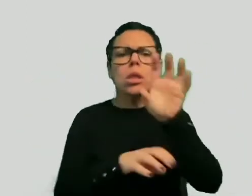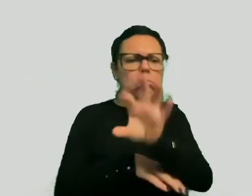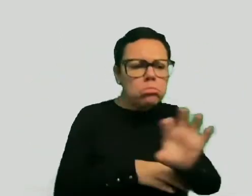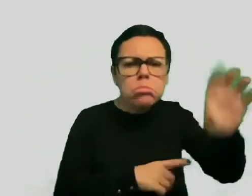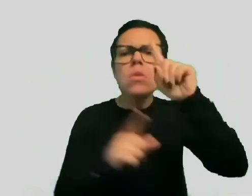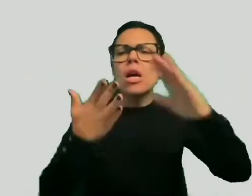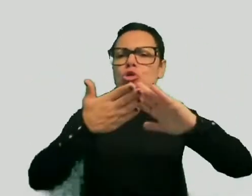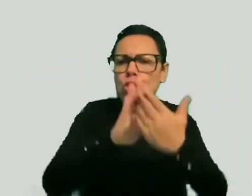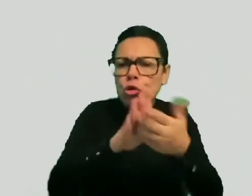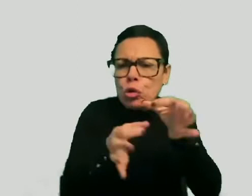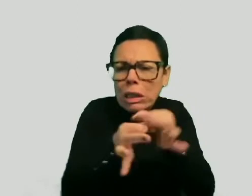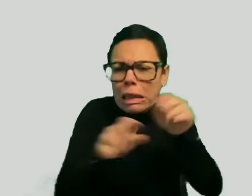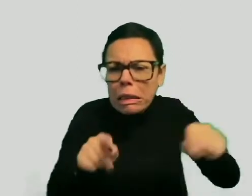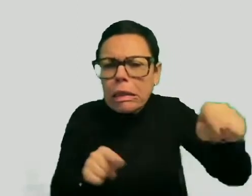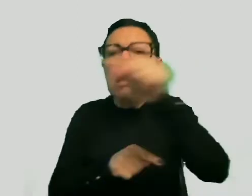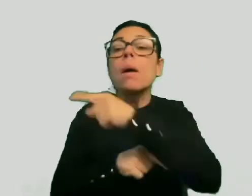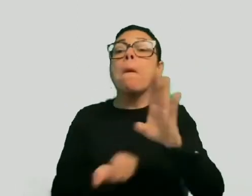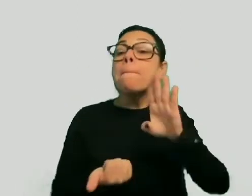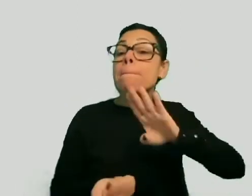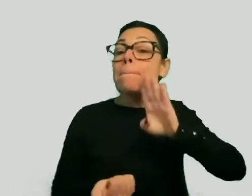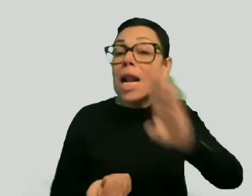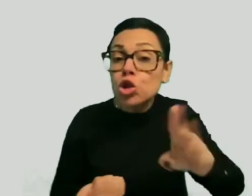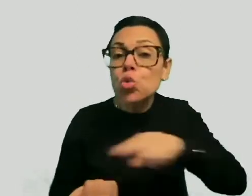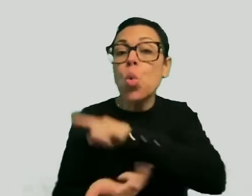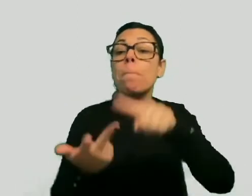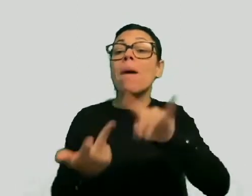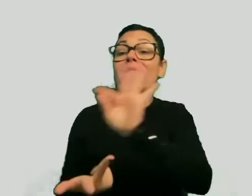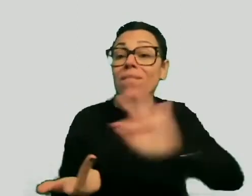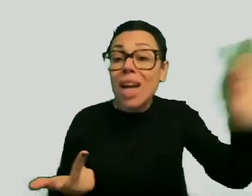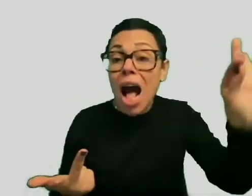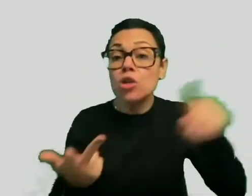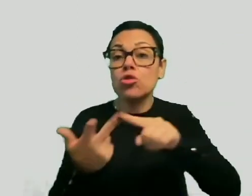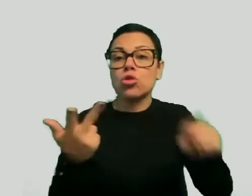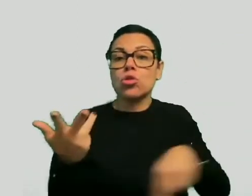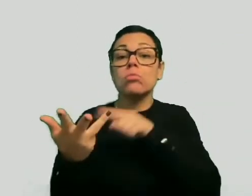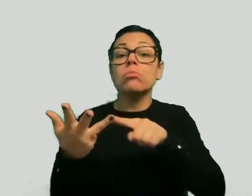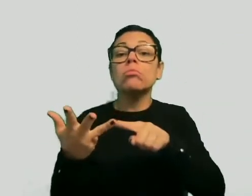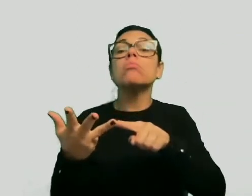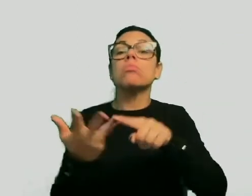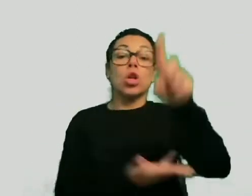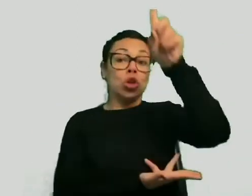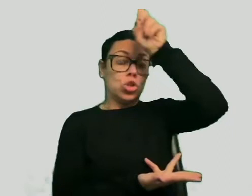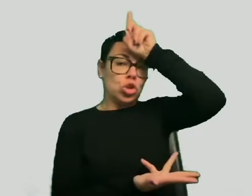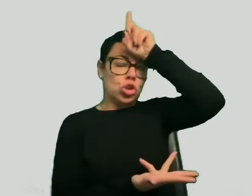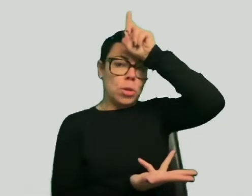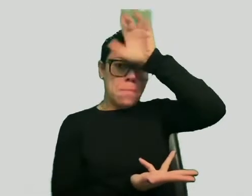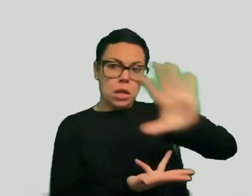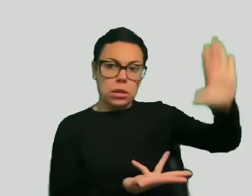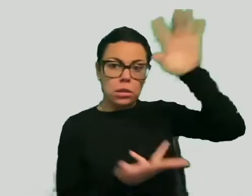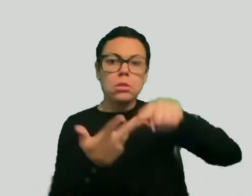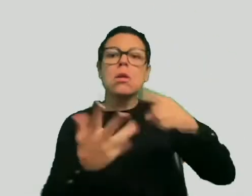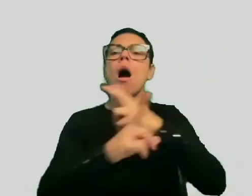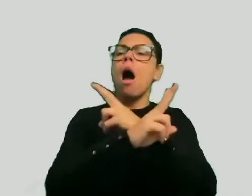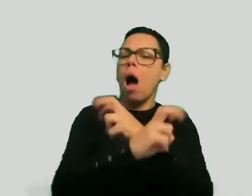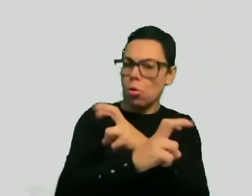Belgium, France, and then at regional level, Germany and Austria. Shortly,